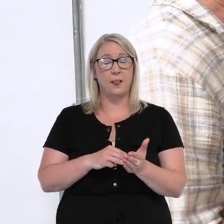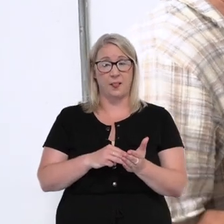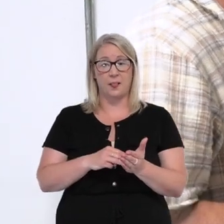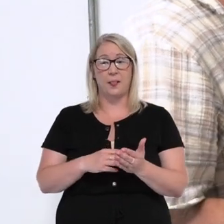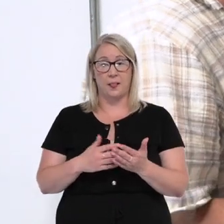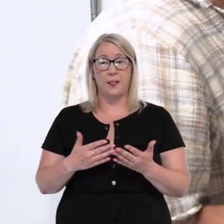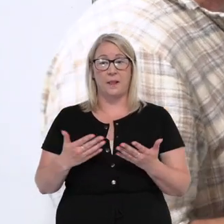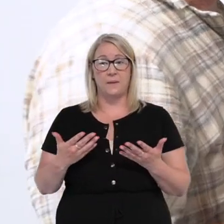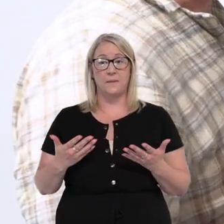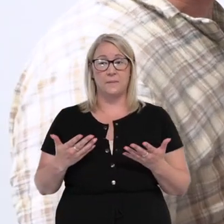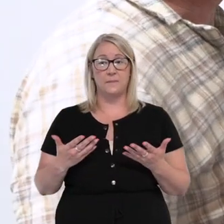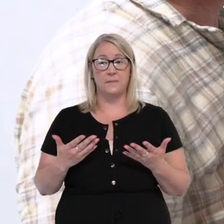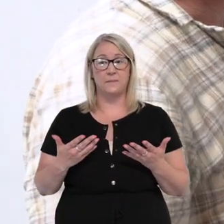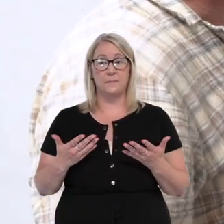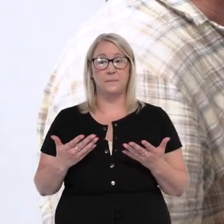to combine